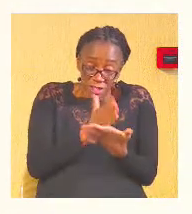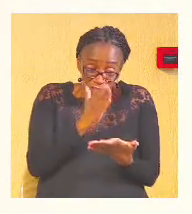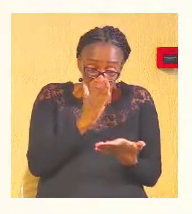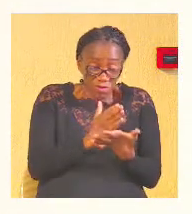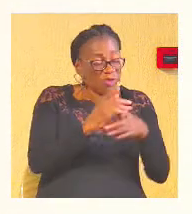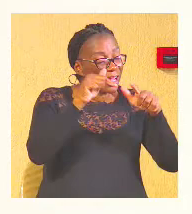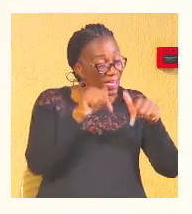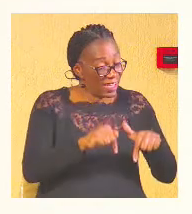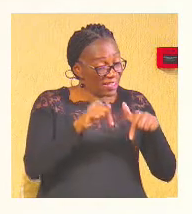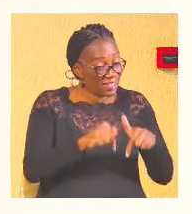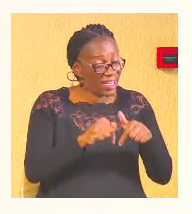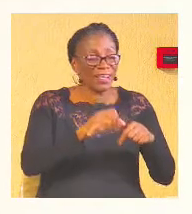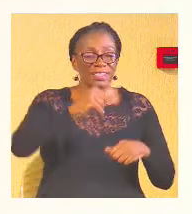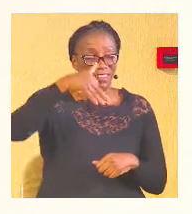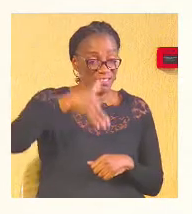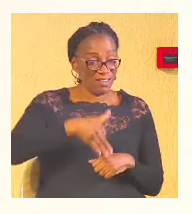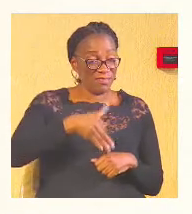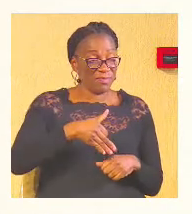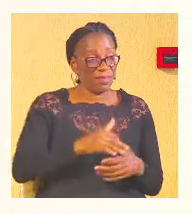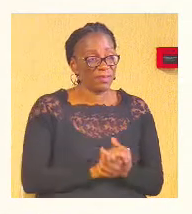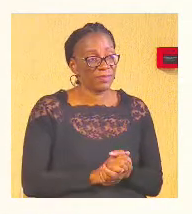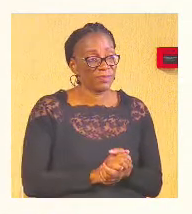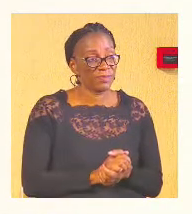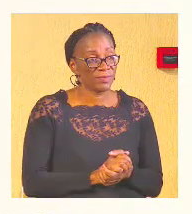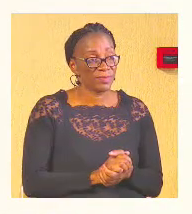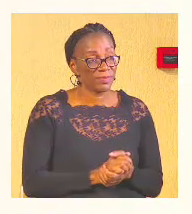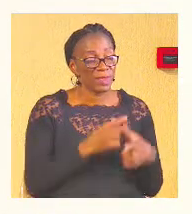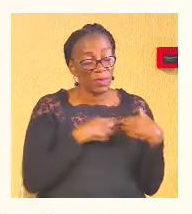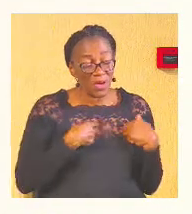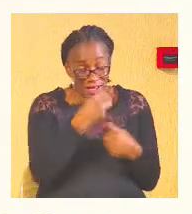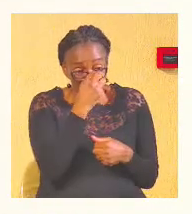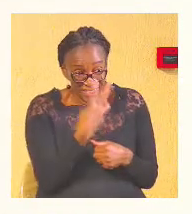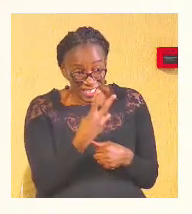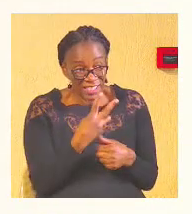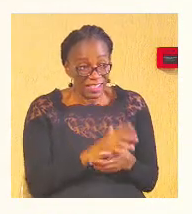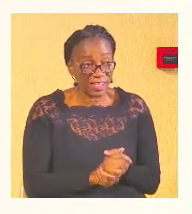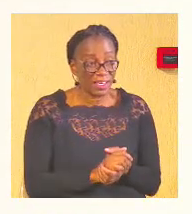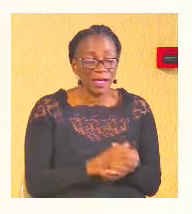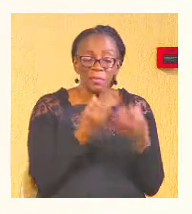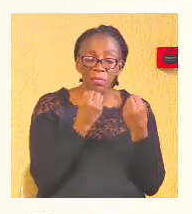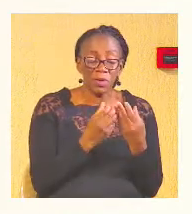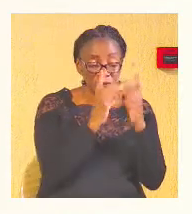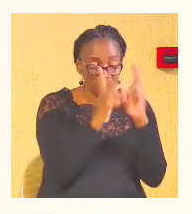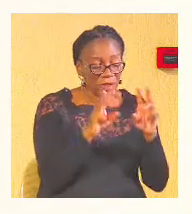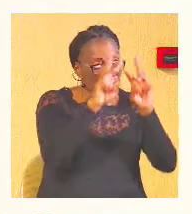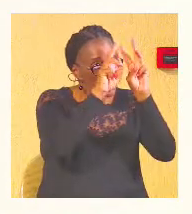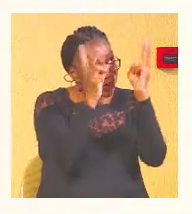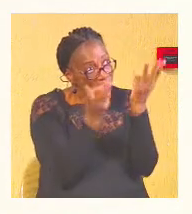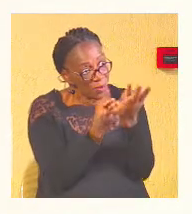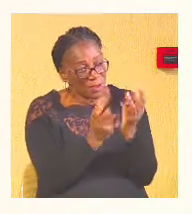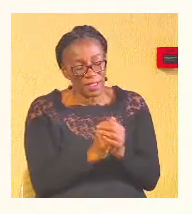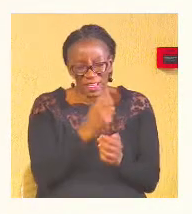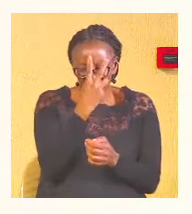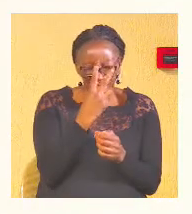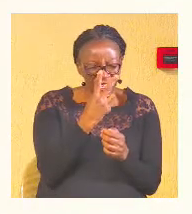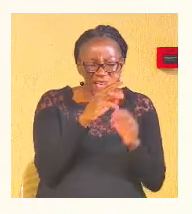here. And we have seen, I'll tell you that most people around the world have seen how devastating the disease can